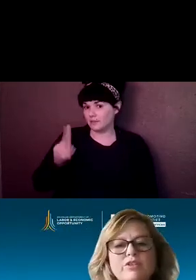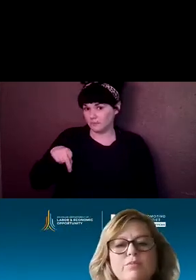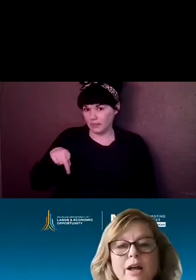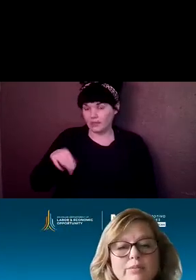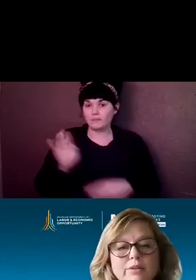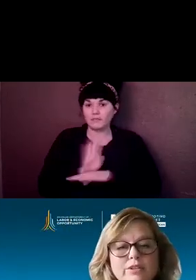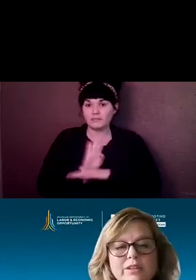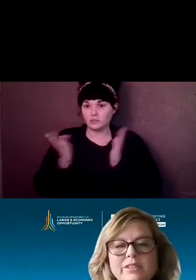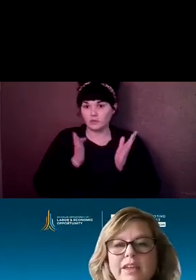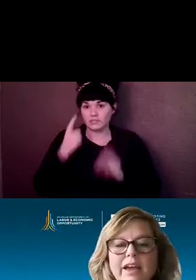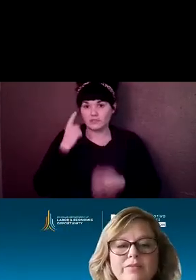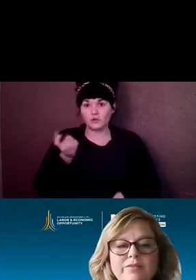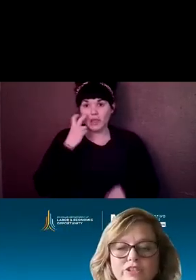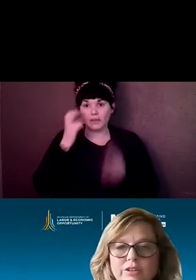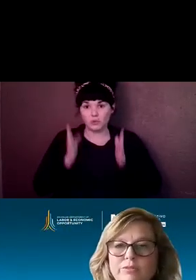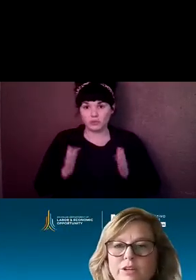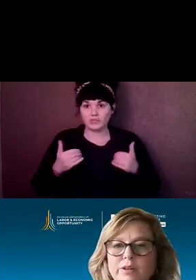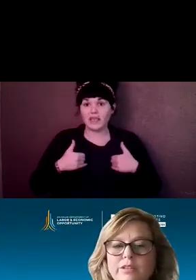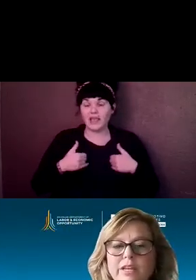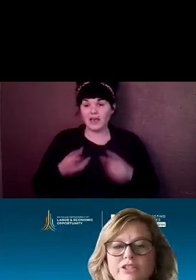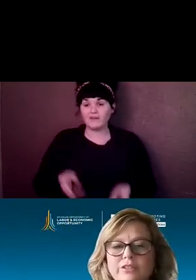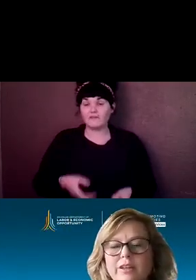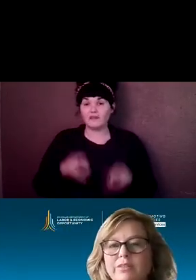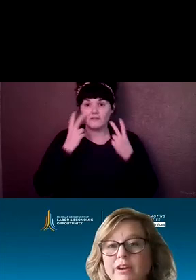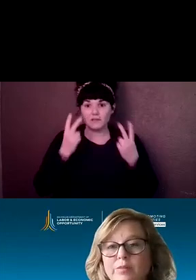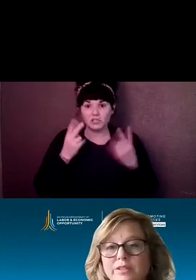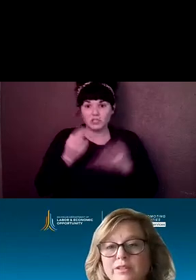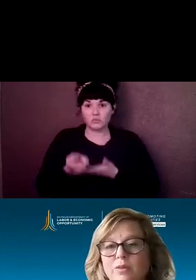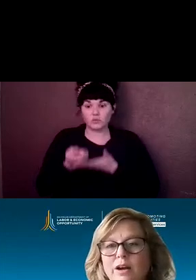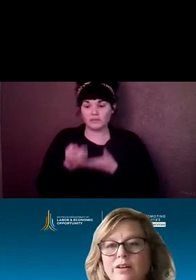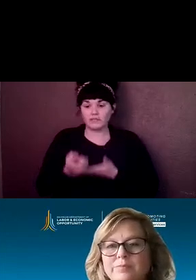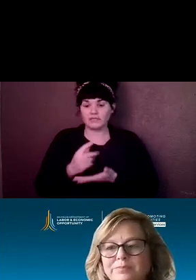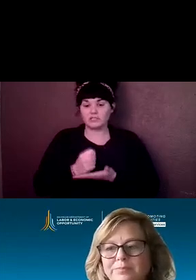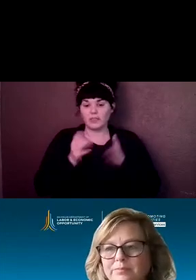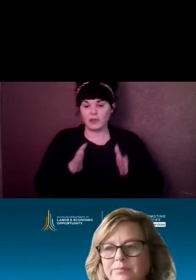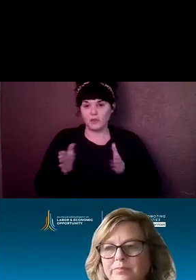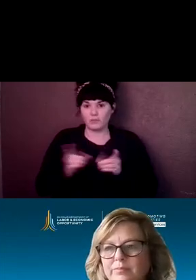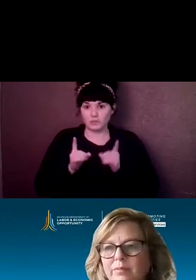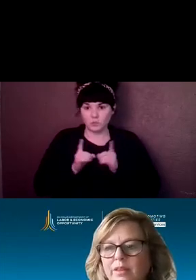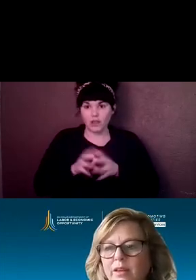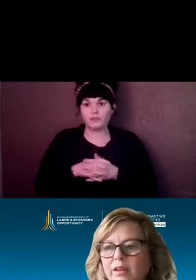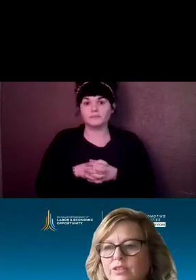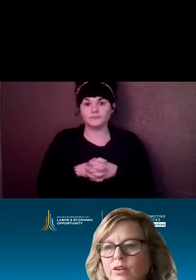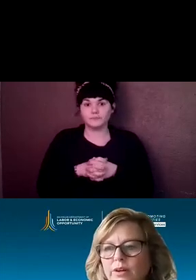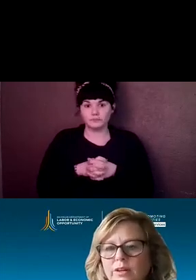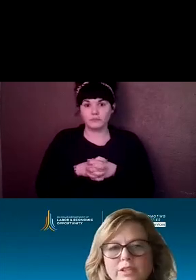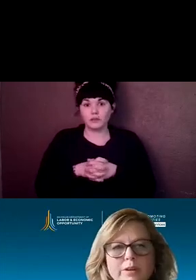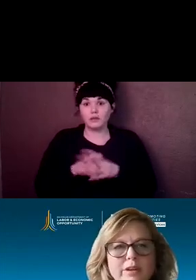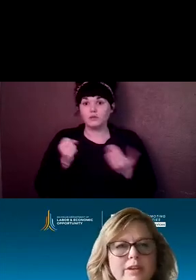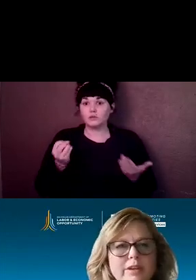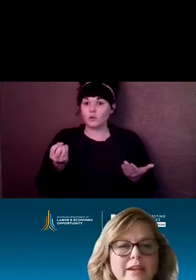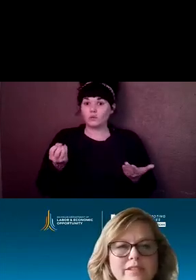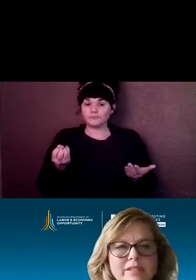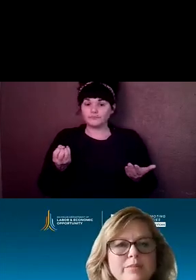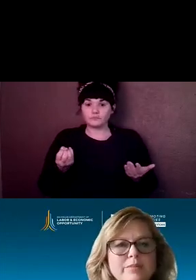Services for Blind Persons, they have vision rehabilitation therapists as well. So what are some of